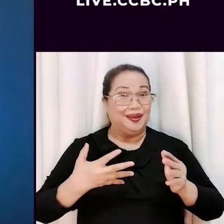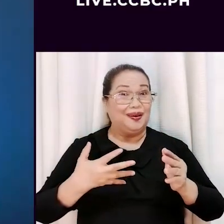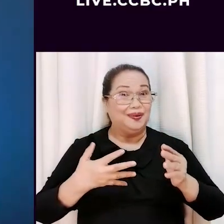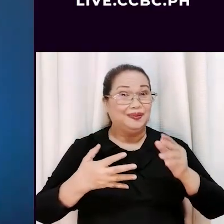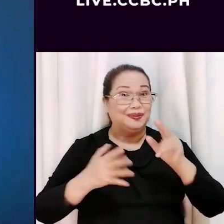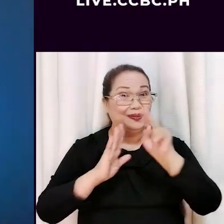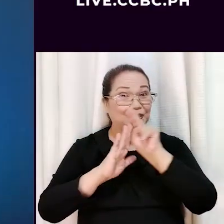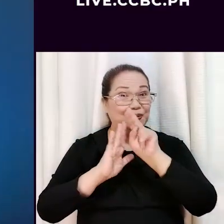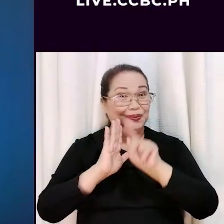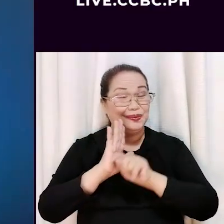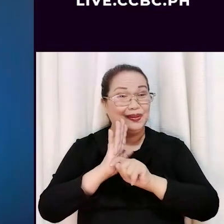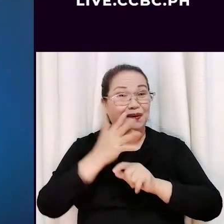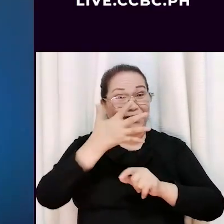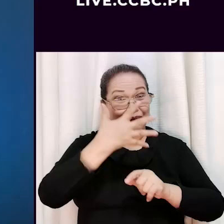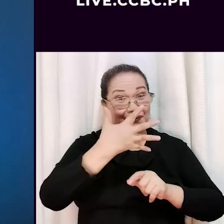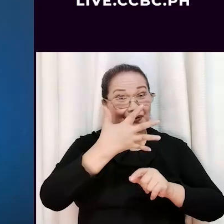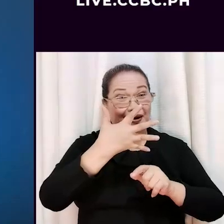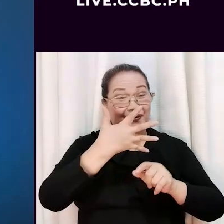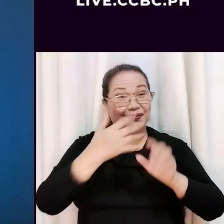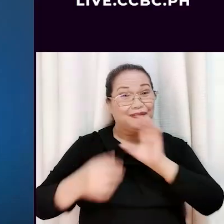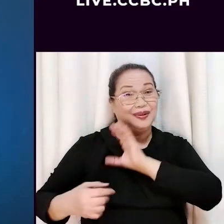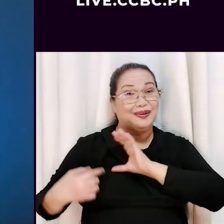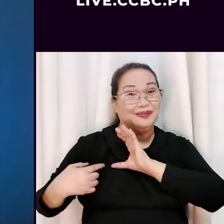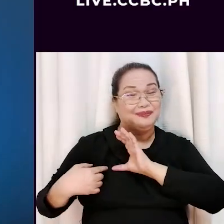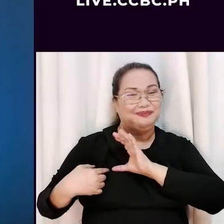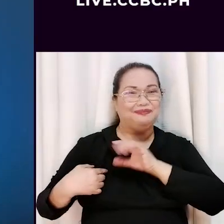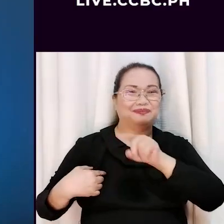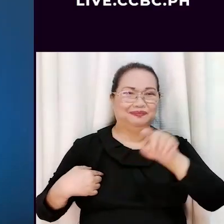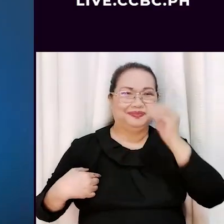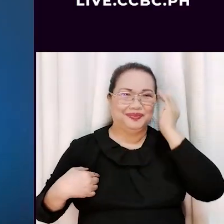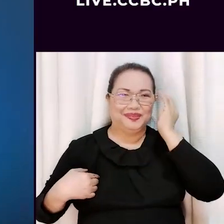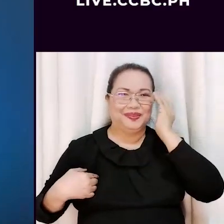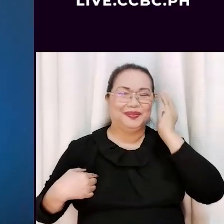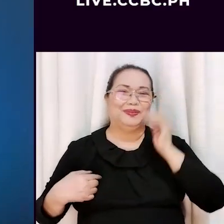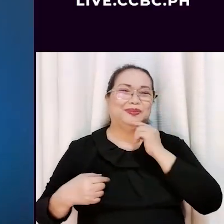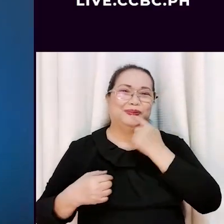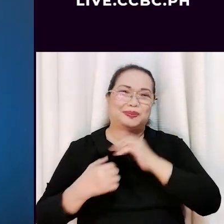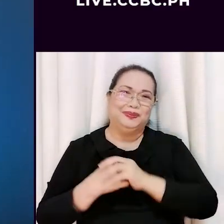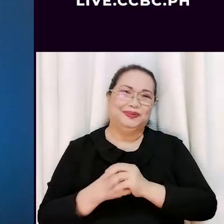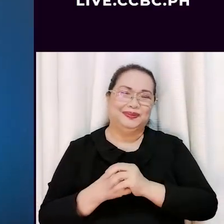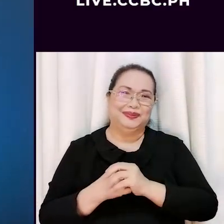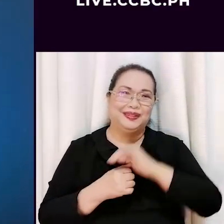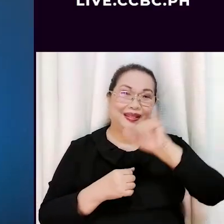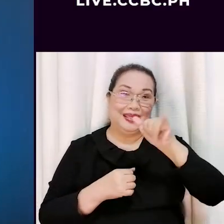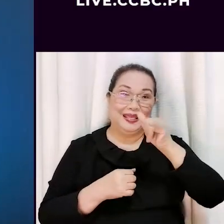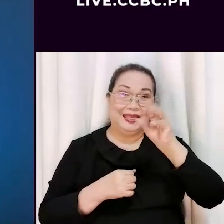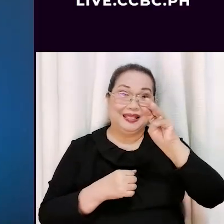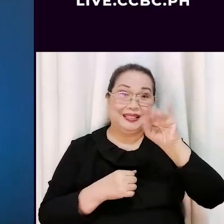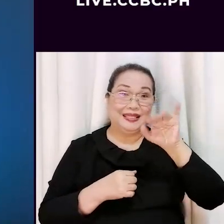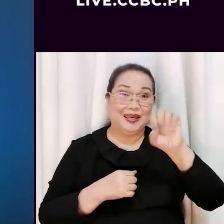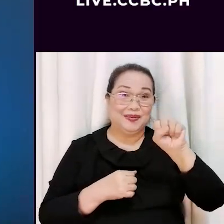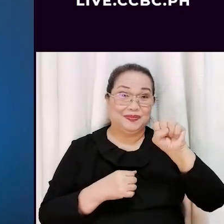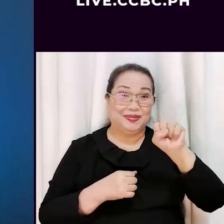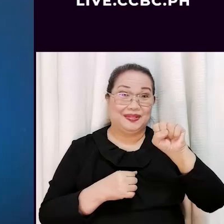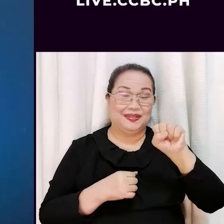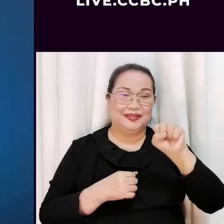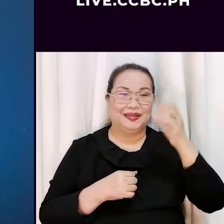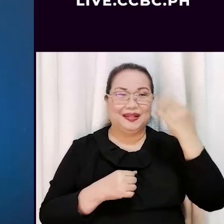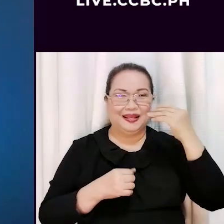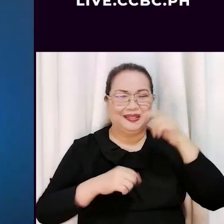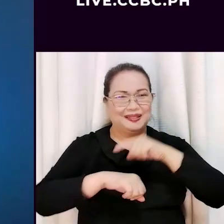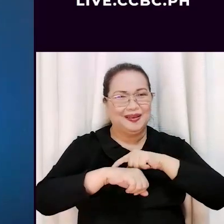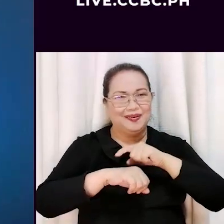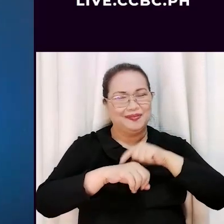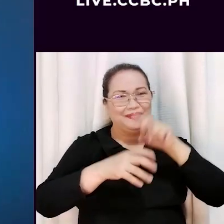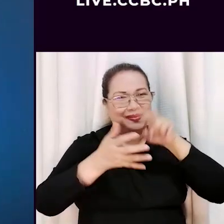New Testament. Five characters. Very familiar na sa atin to. Okay? James, nabasa na natin to last time, but let me just